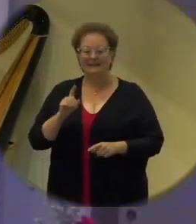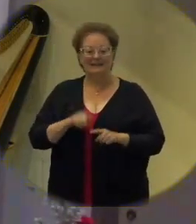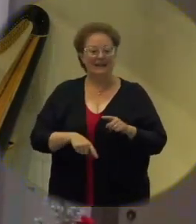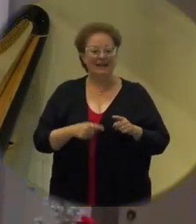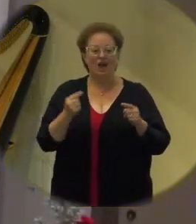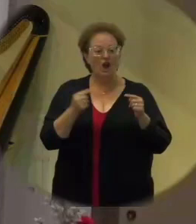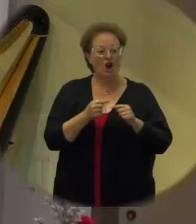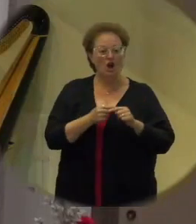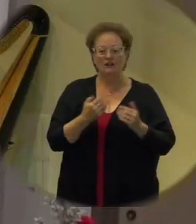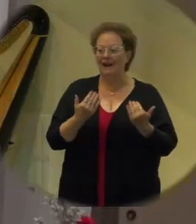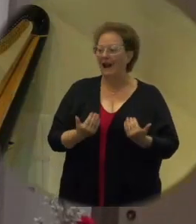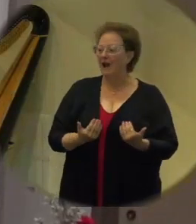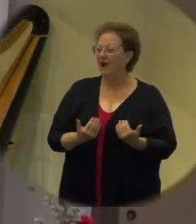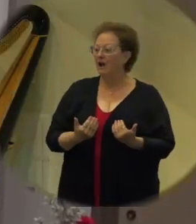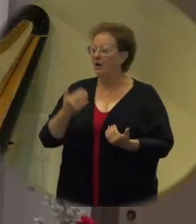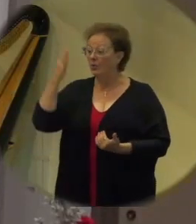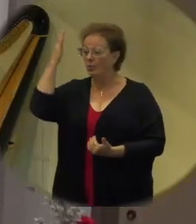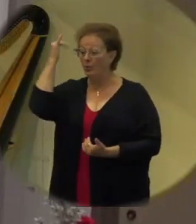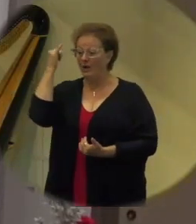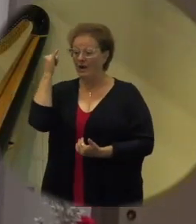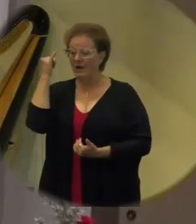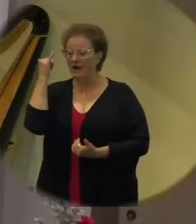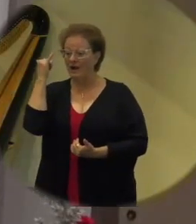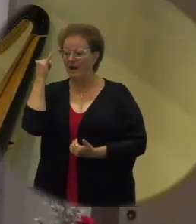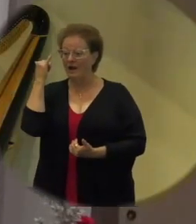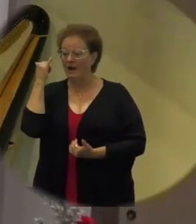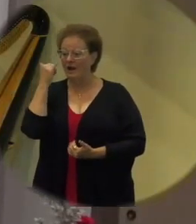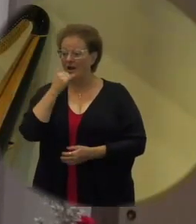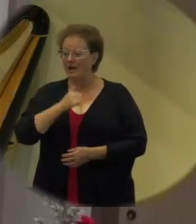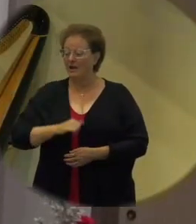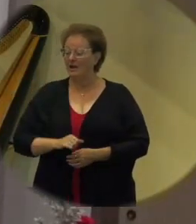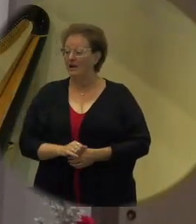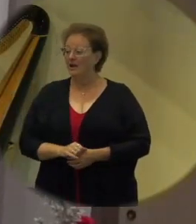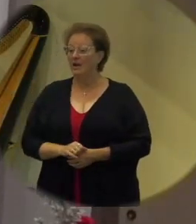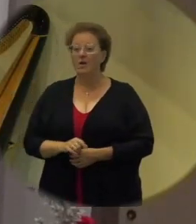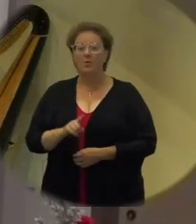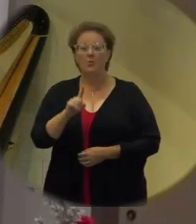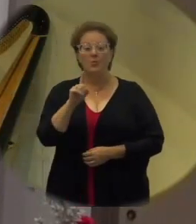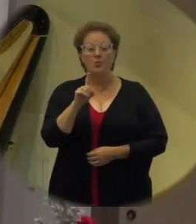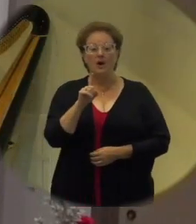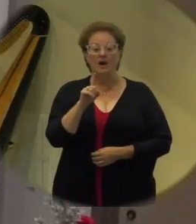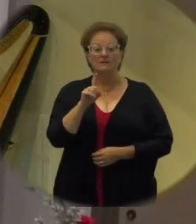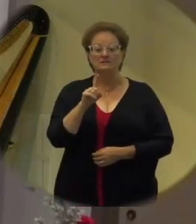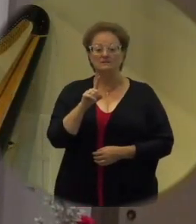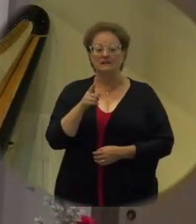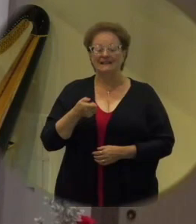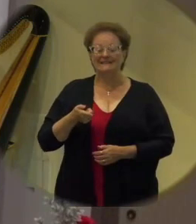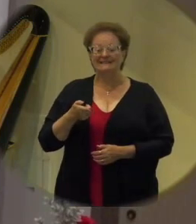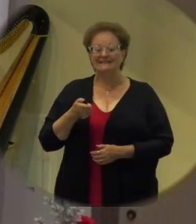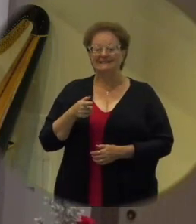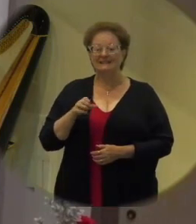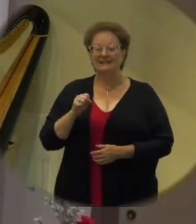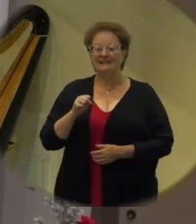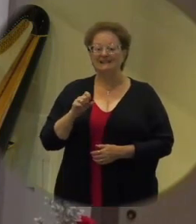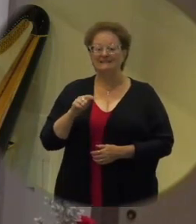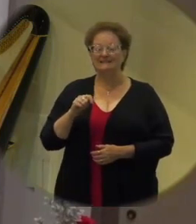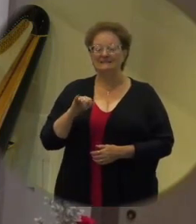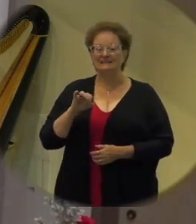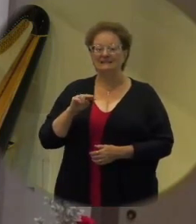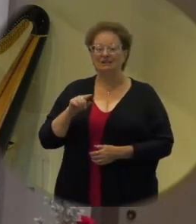you anymore. Why? Bees have one stinger. She said, look at my hands. It's right